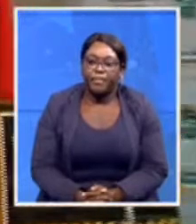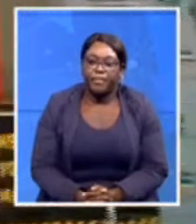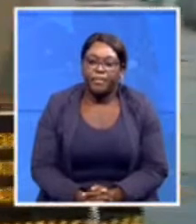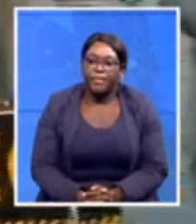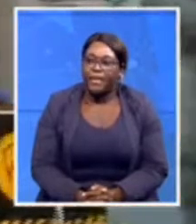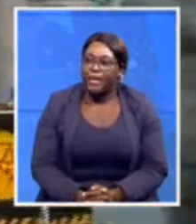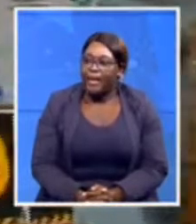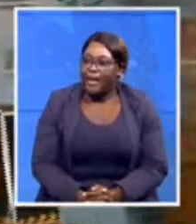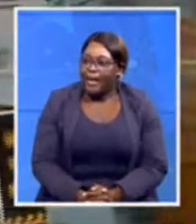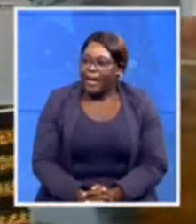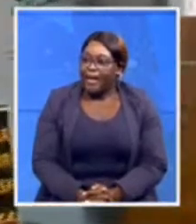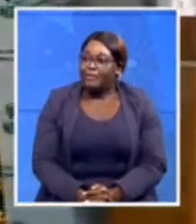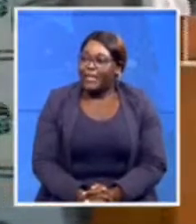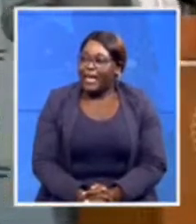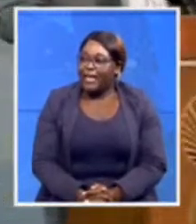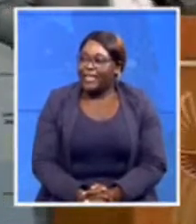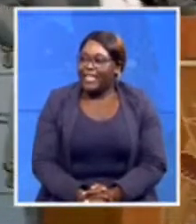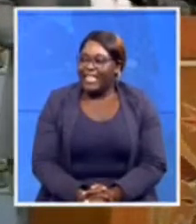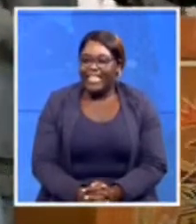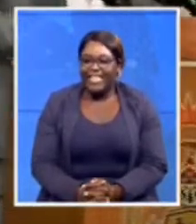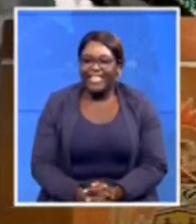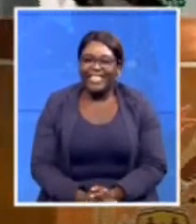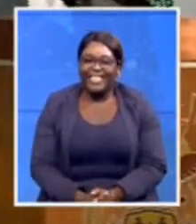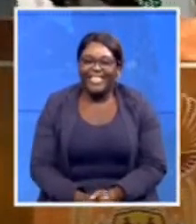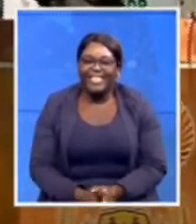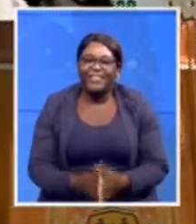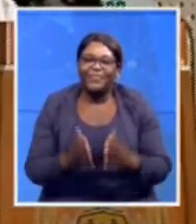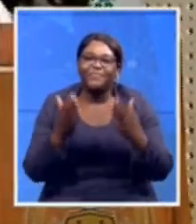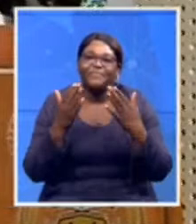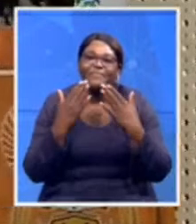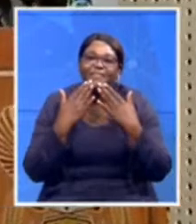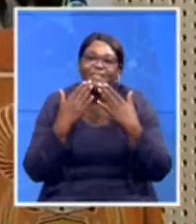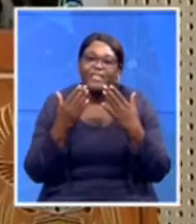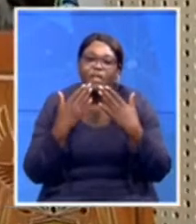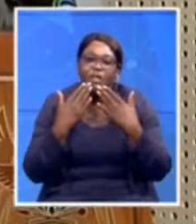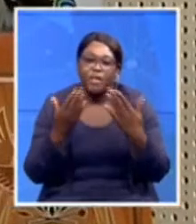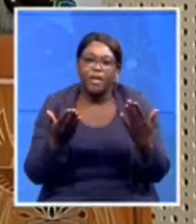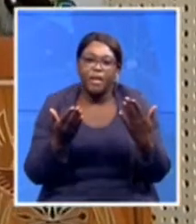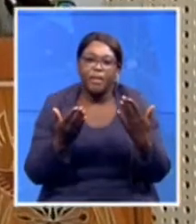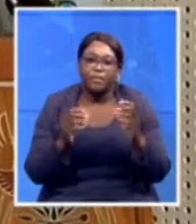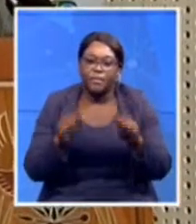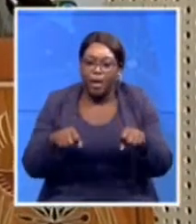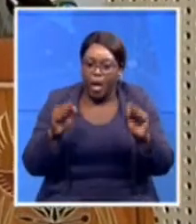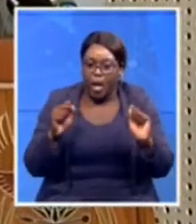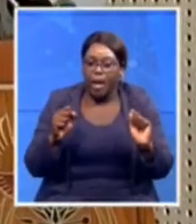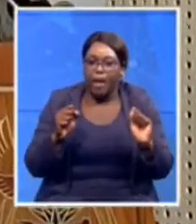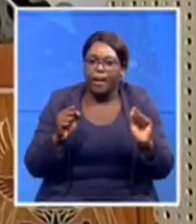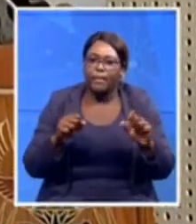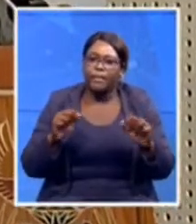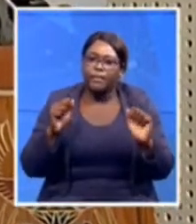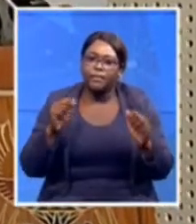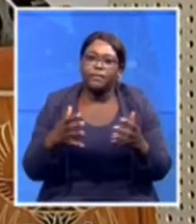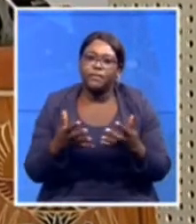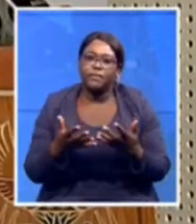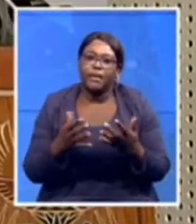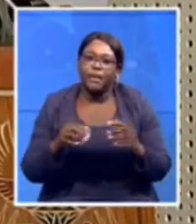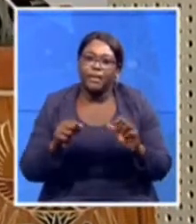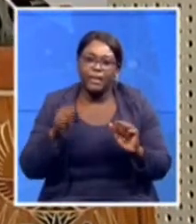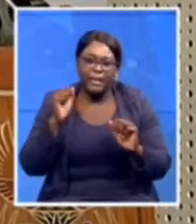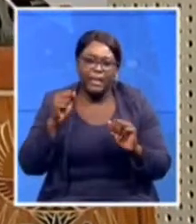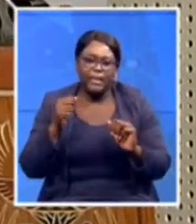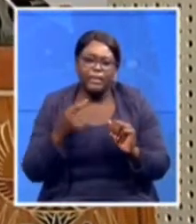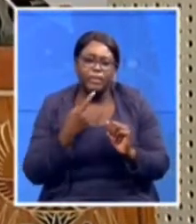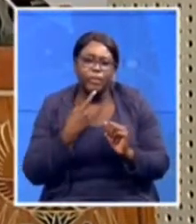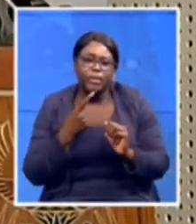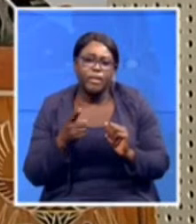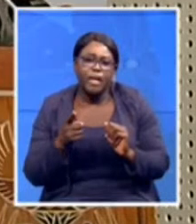Thank you very much, Chairperson. Indeed, I think that which you said, to say we could have just issued a media statement, but